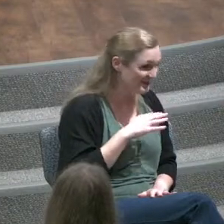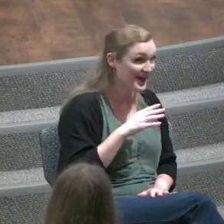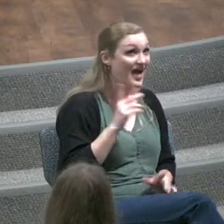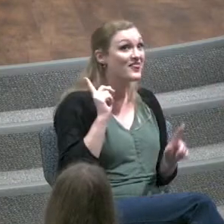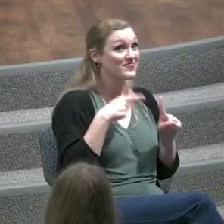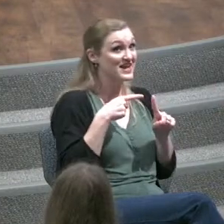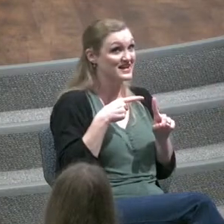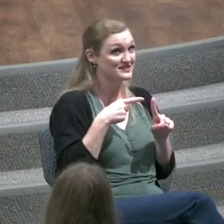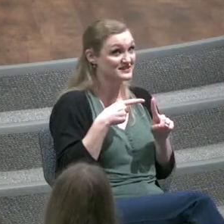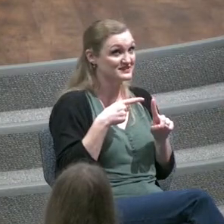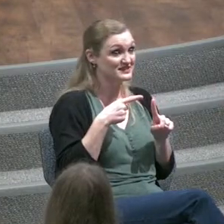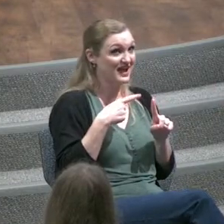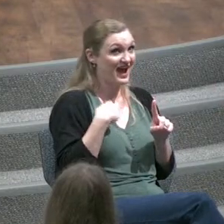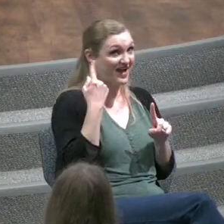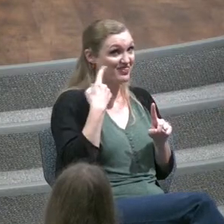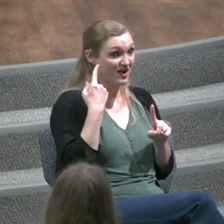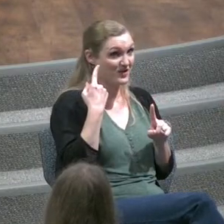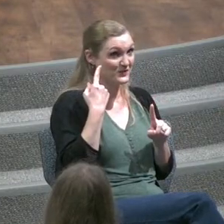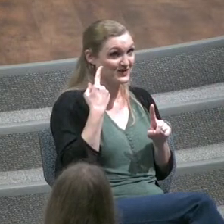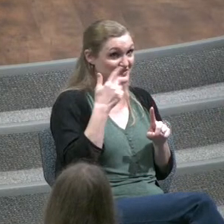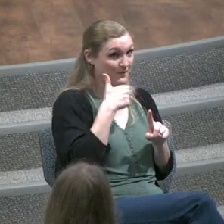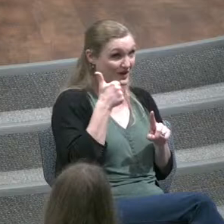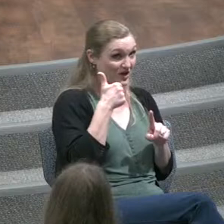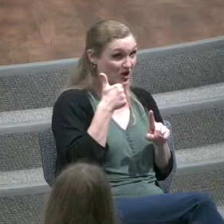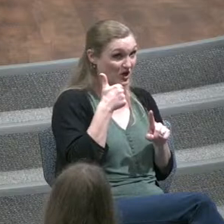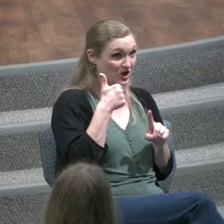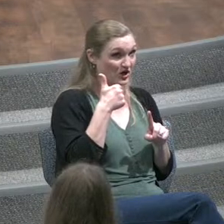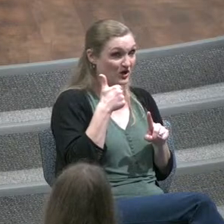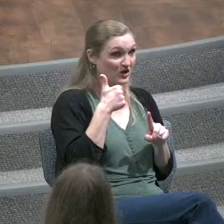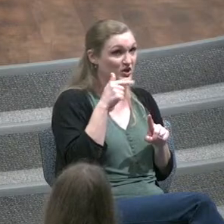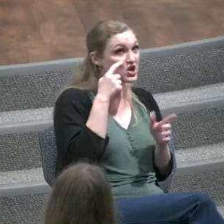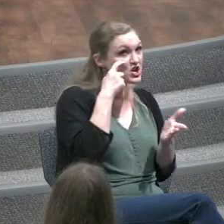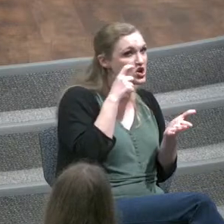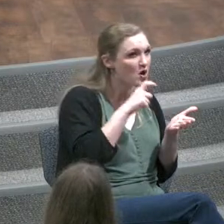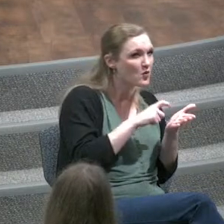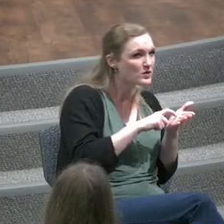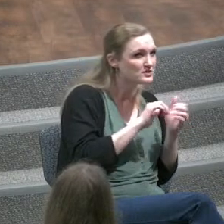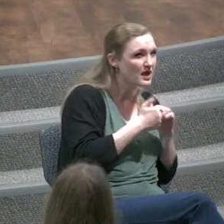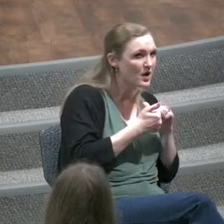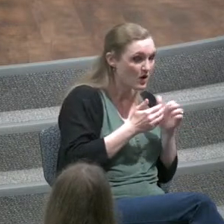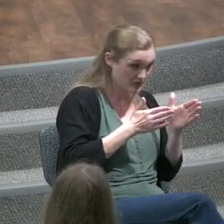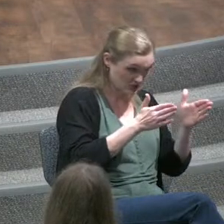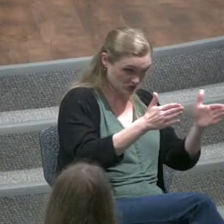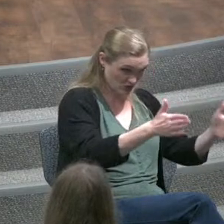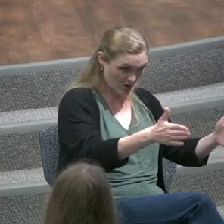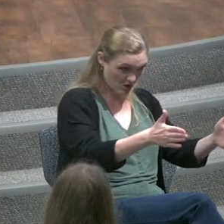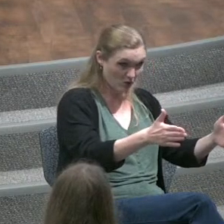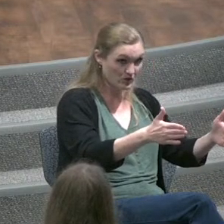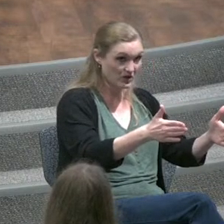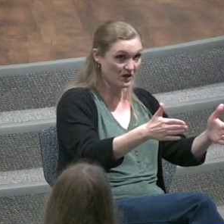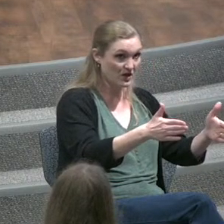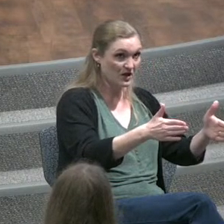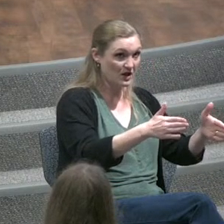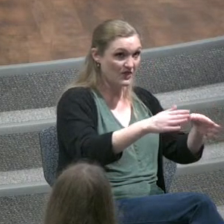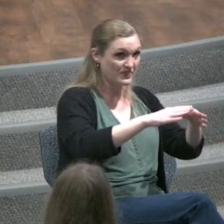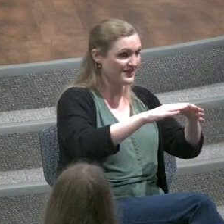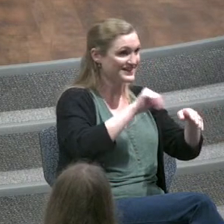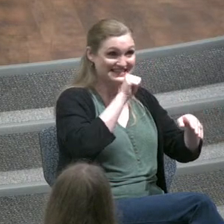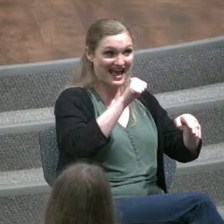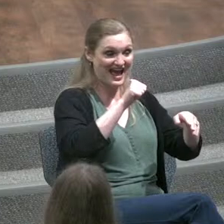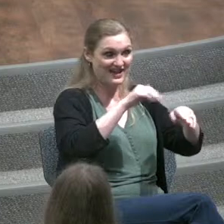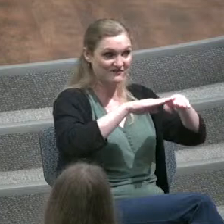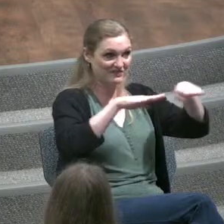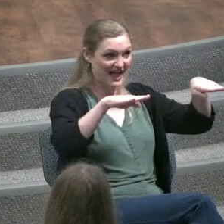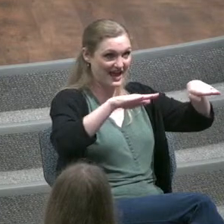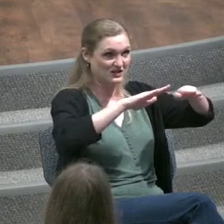then this, I even thought was even better. You notice how in this road that these rocks are not